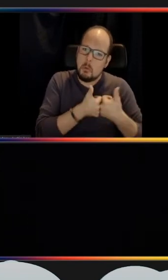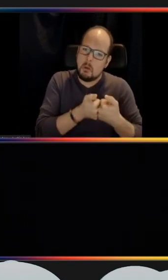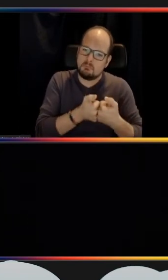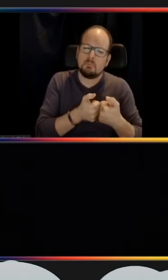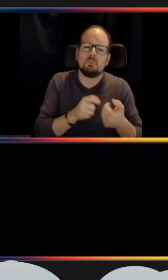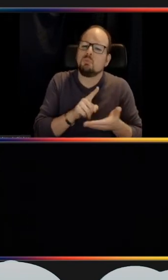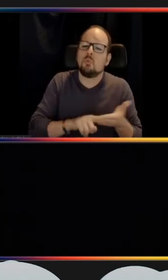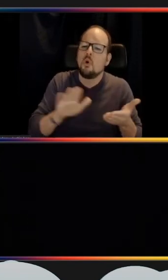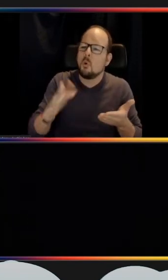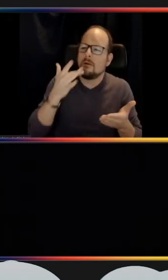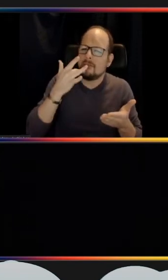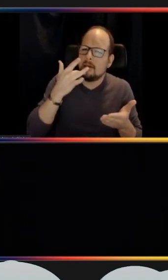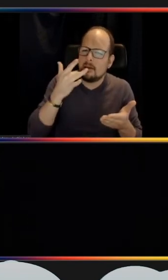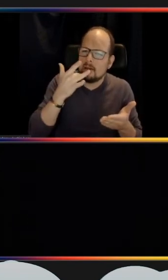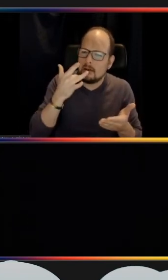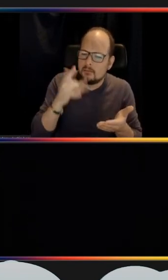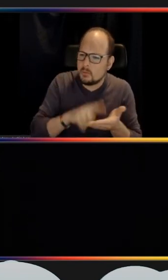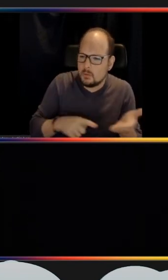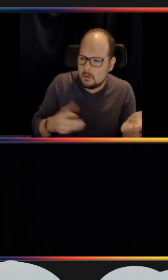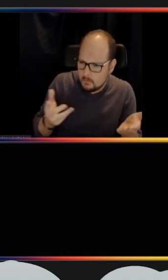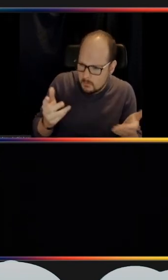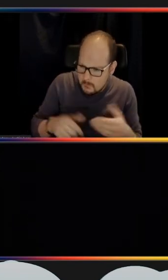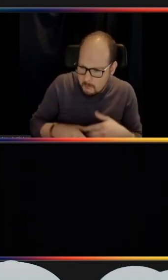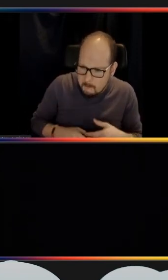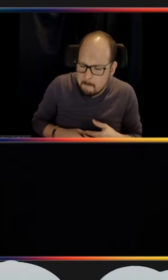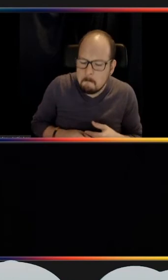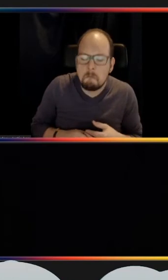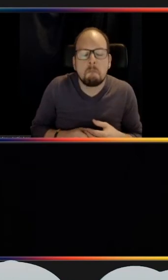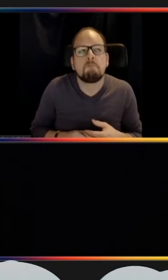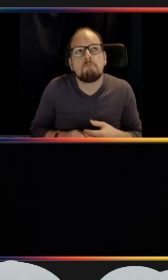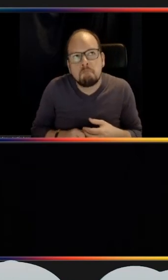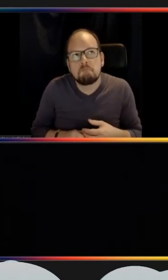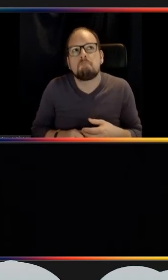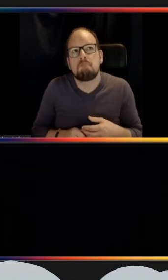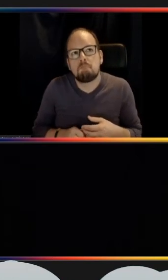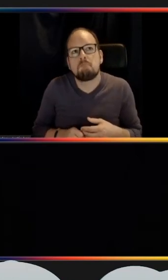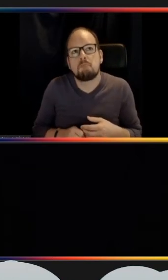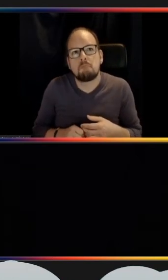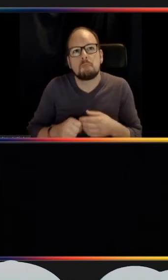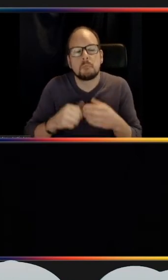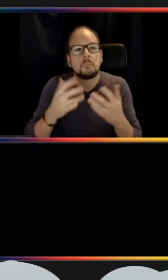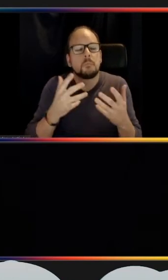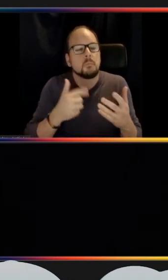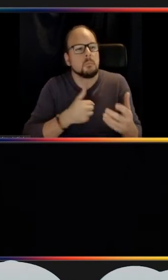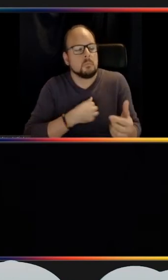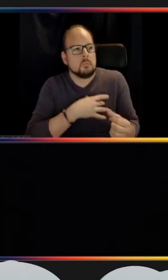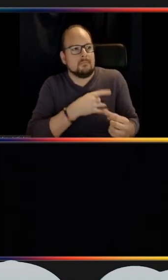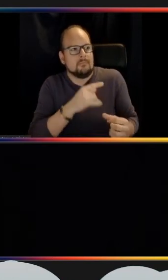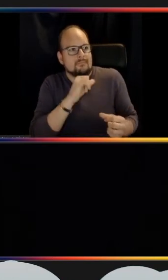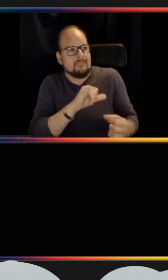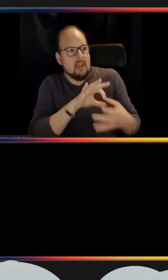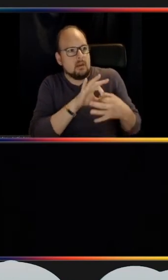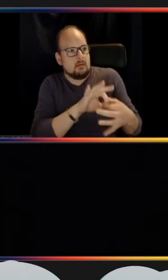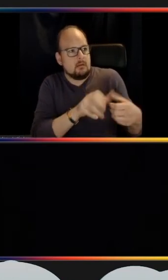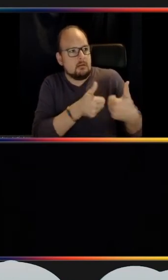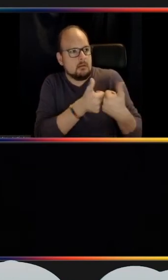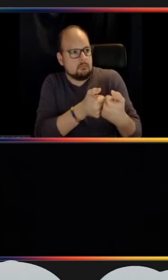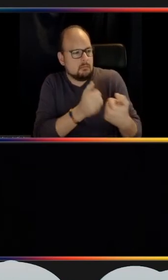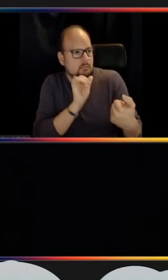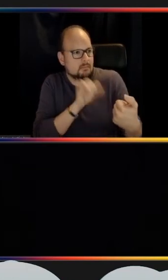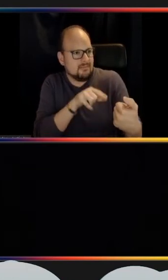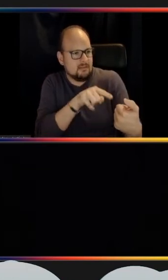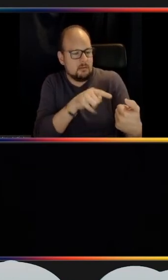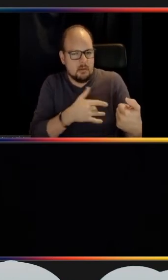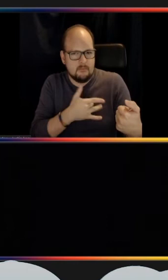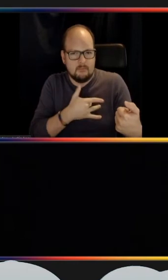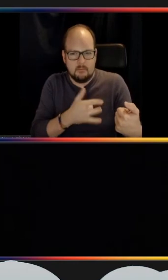I think what I love most is that it is so much more accurate to the relationships that I see people that age in real life